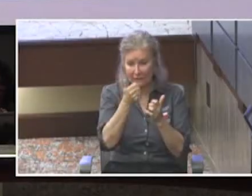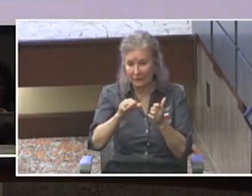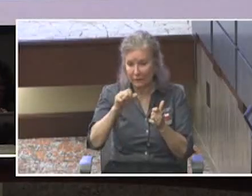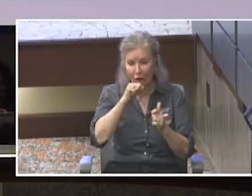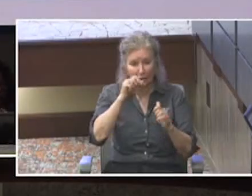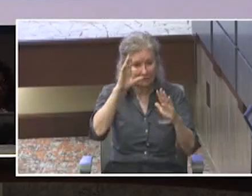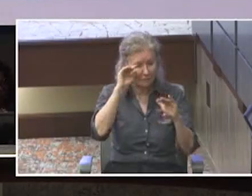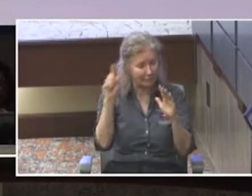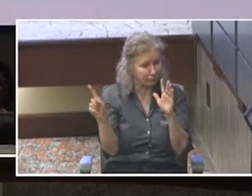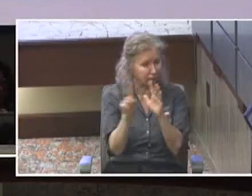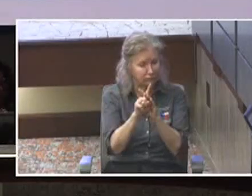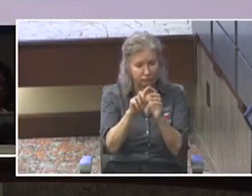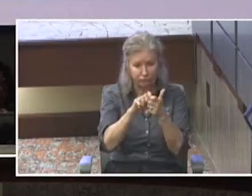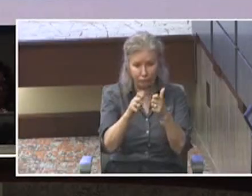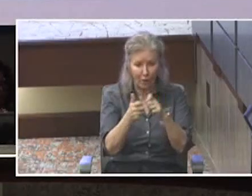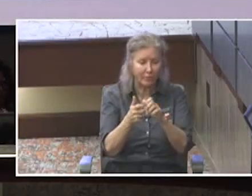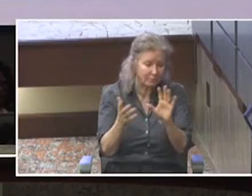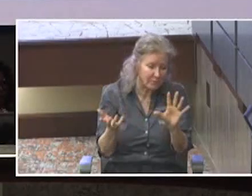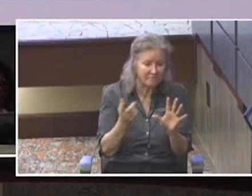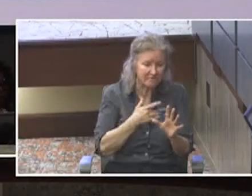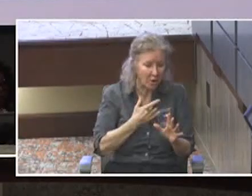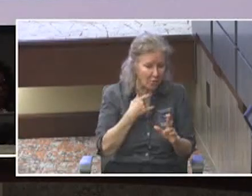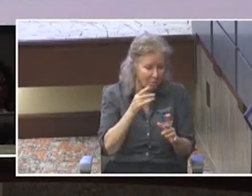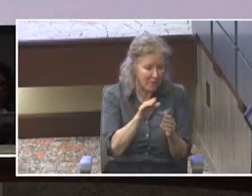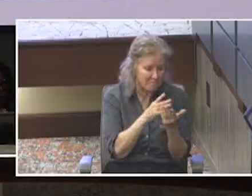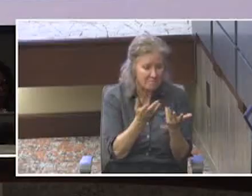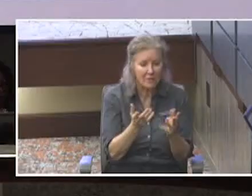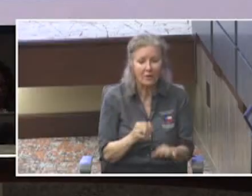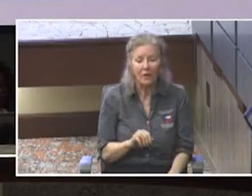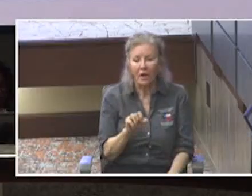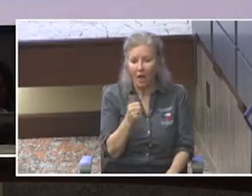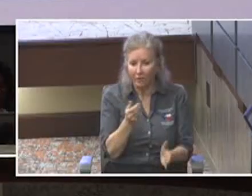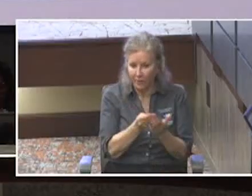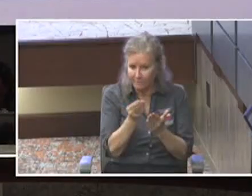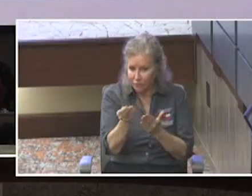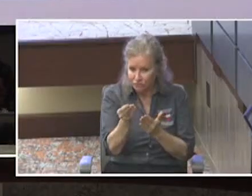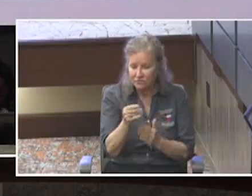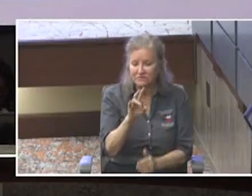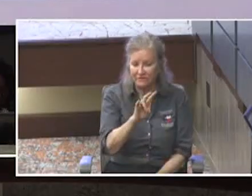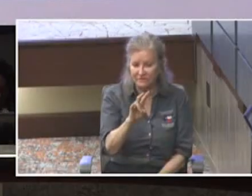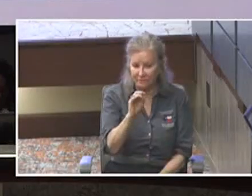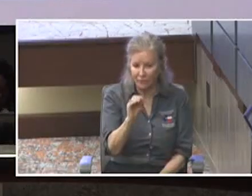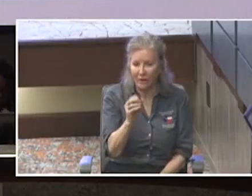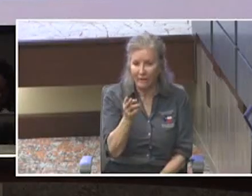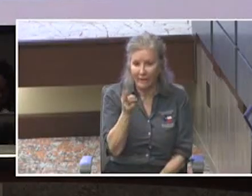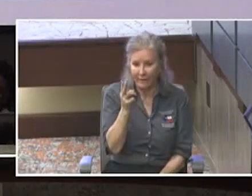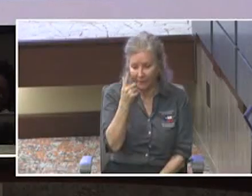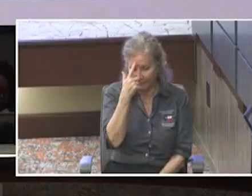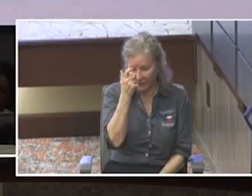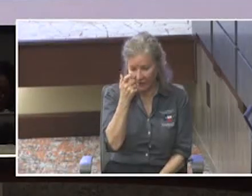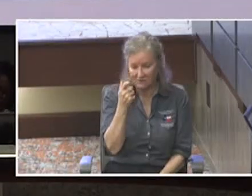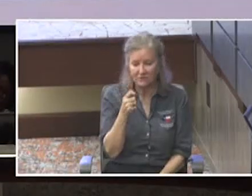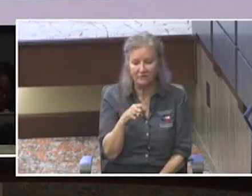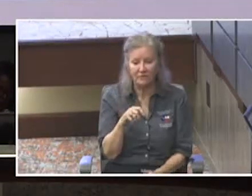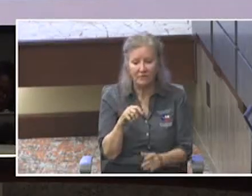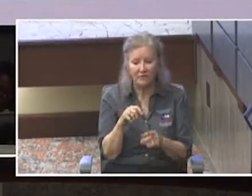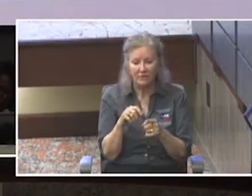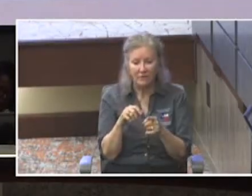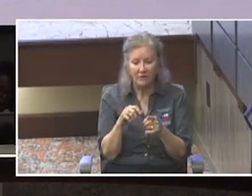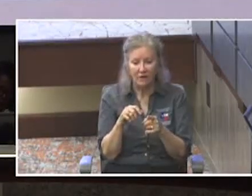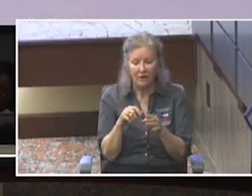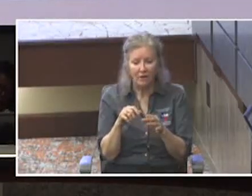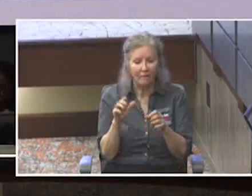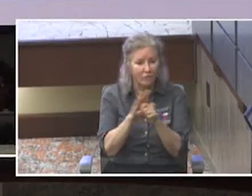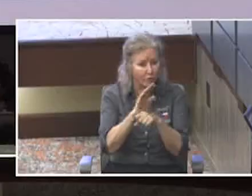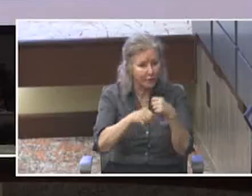after the end of Q1. Other purchase services are at 77%. That's higher due to full year of property,